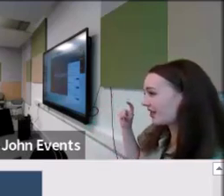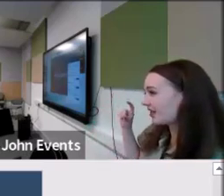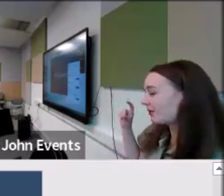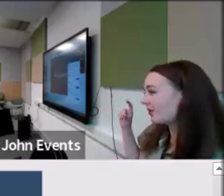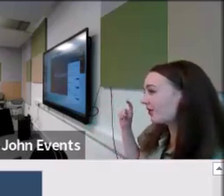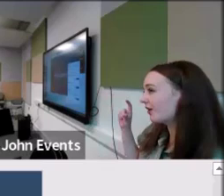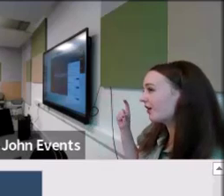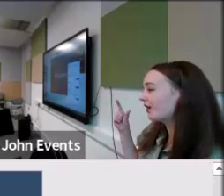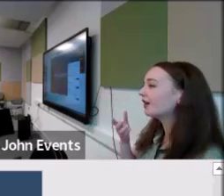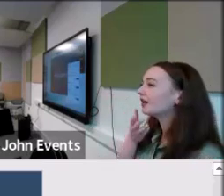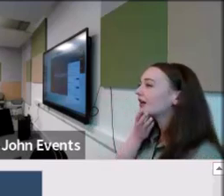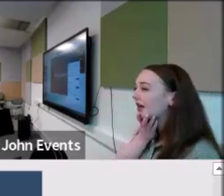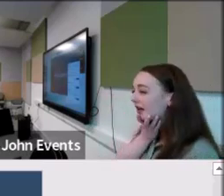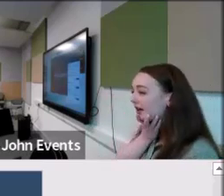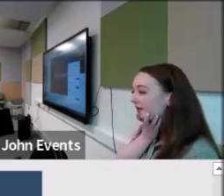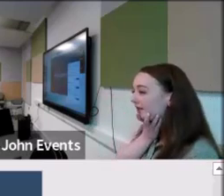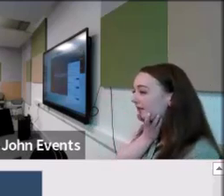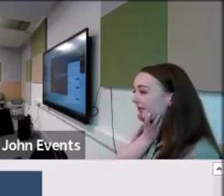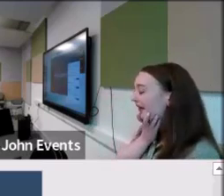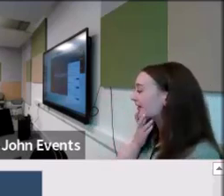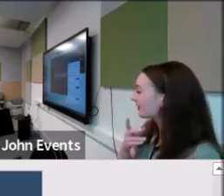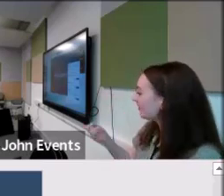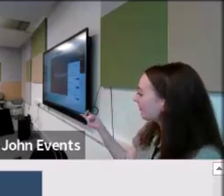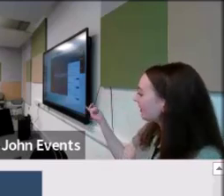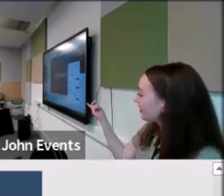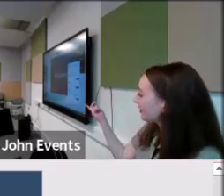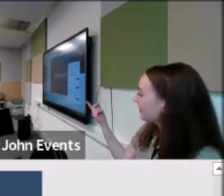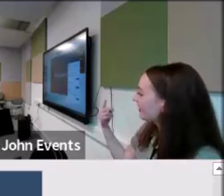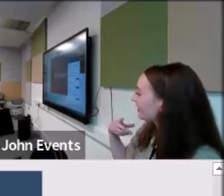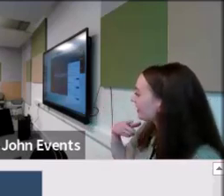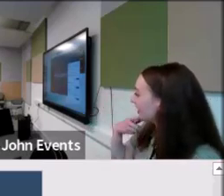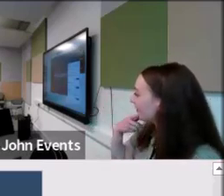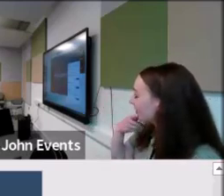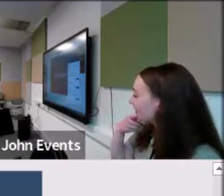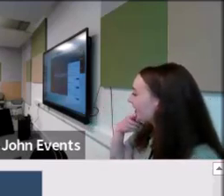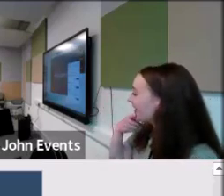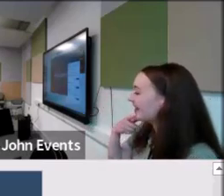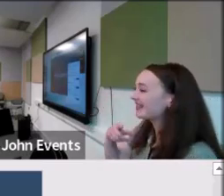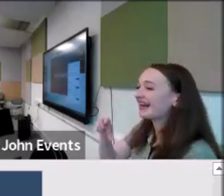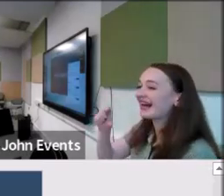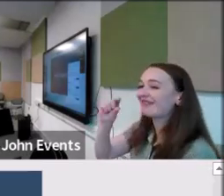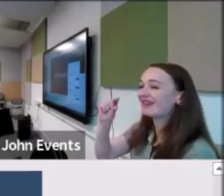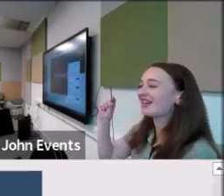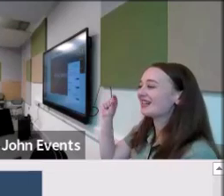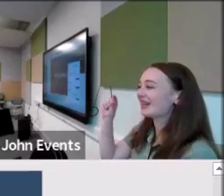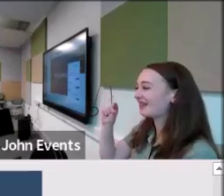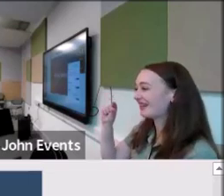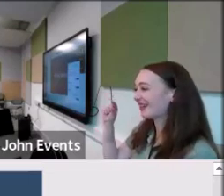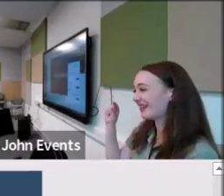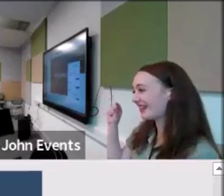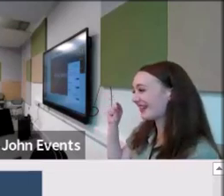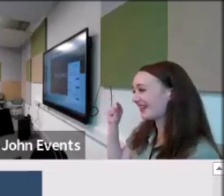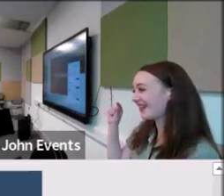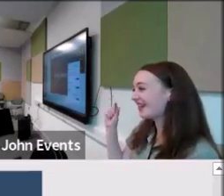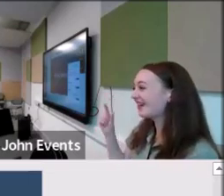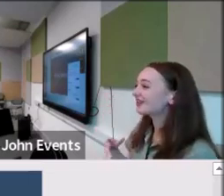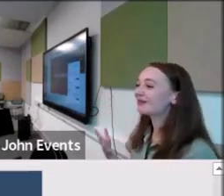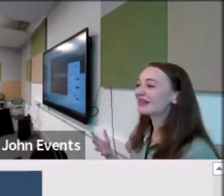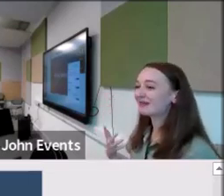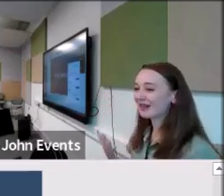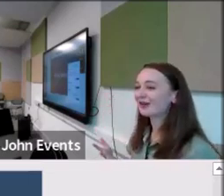public transport. Some of my badges over there, actually, if you want to nick any, say I have an energy limiting